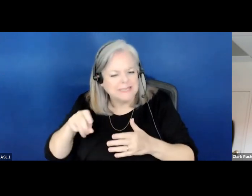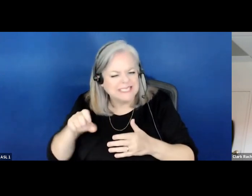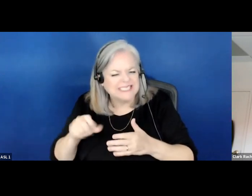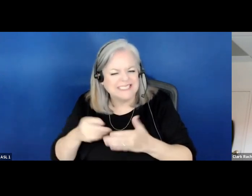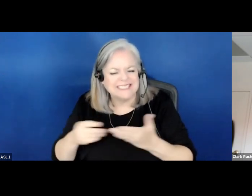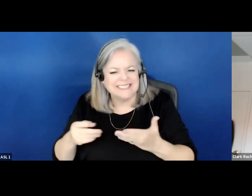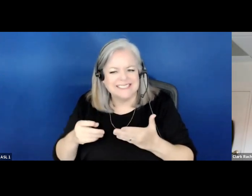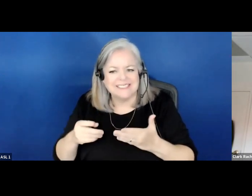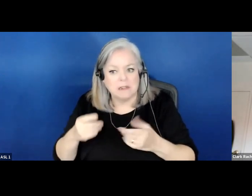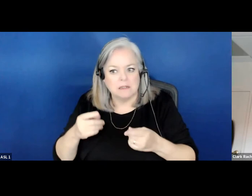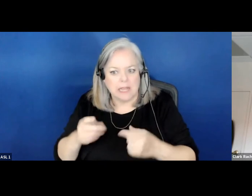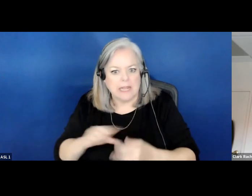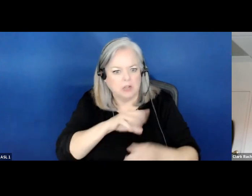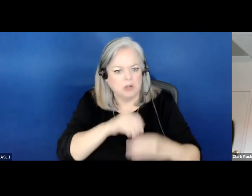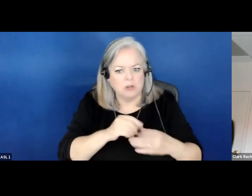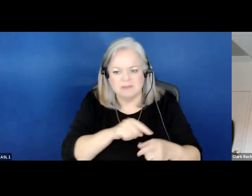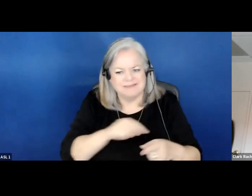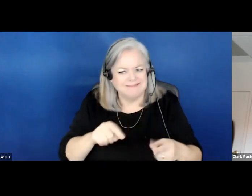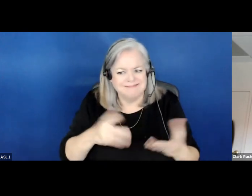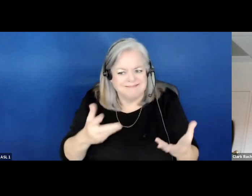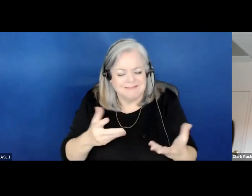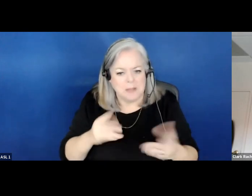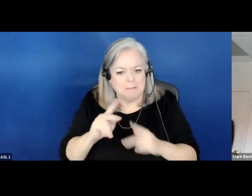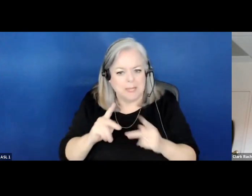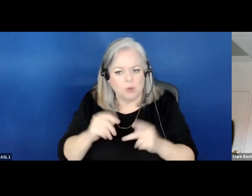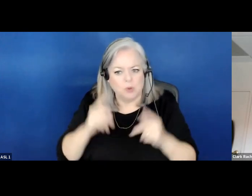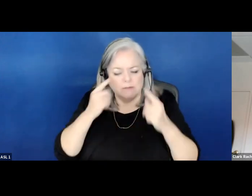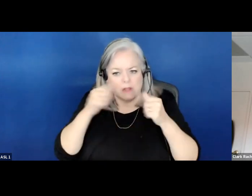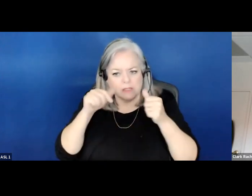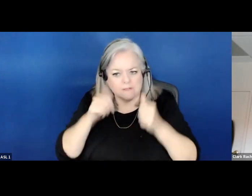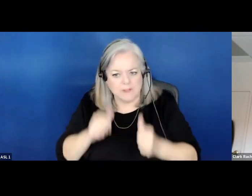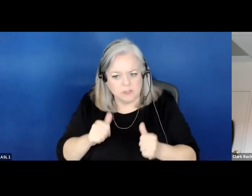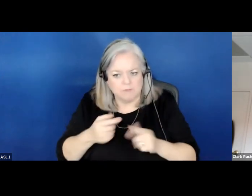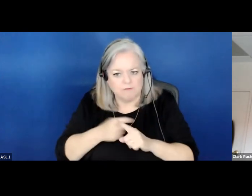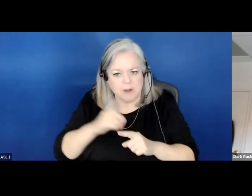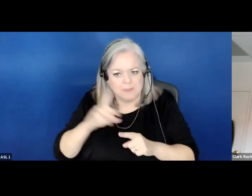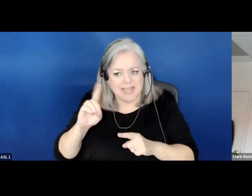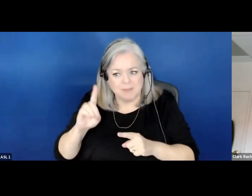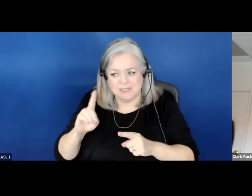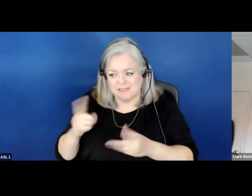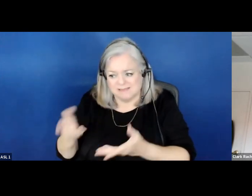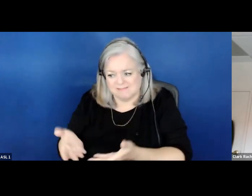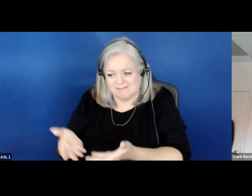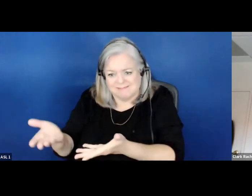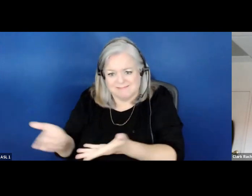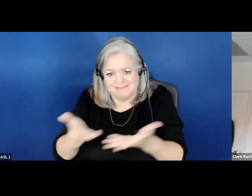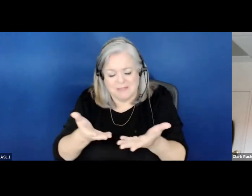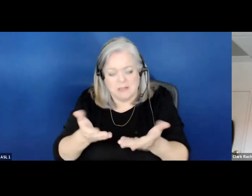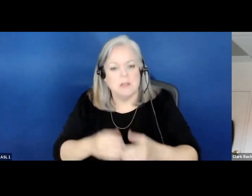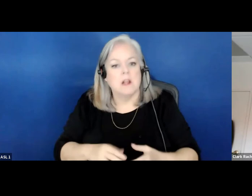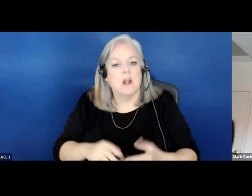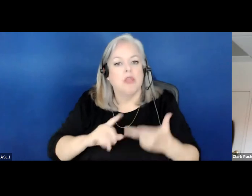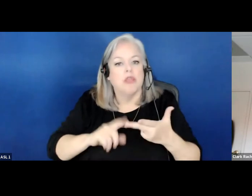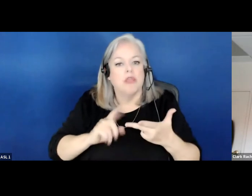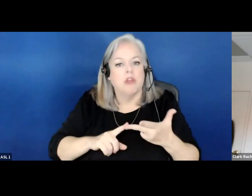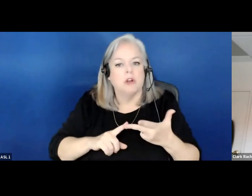due to diabetes. And then the third, exercise and fitness,